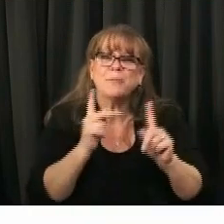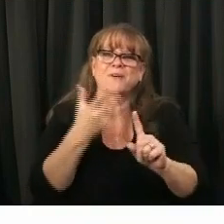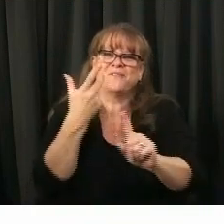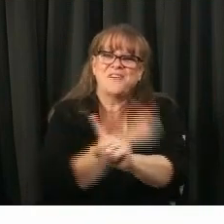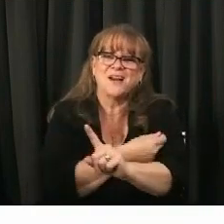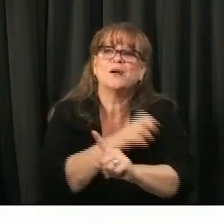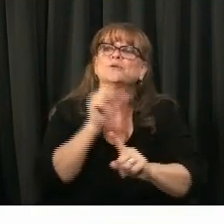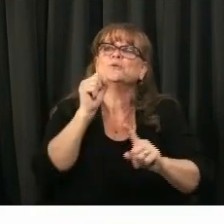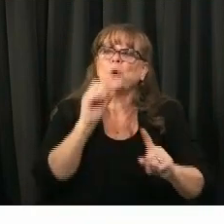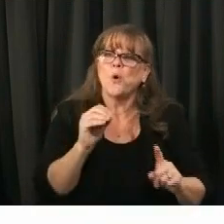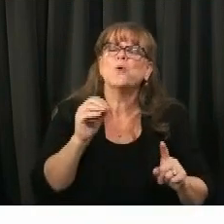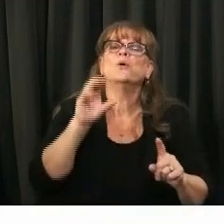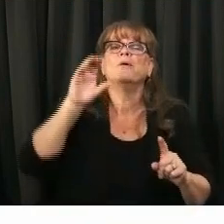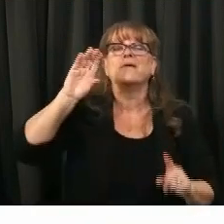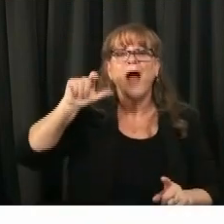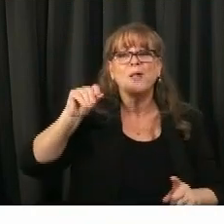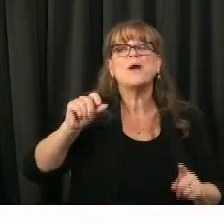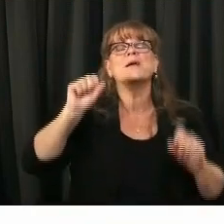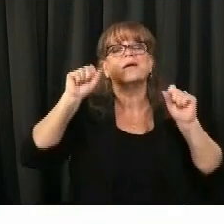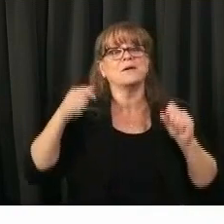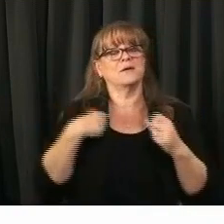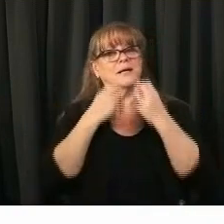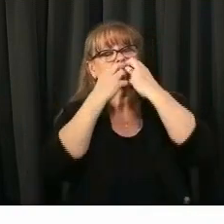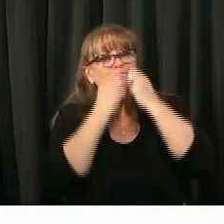far. And let's go to the next slide.